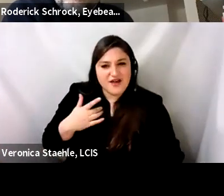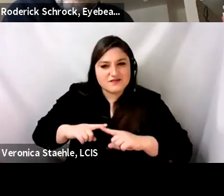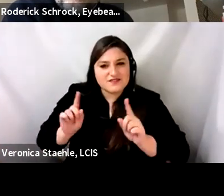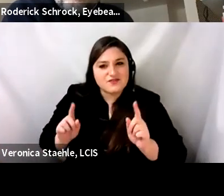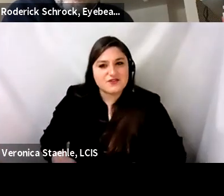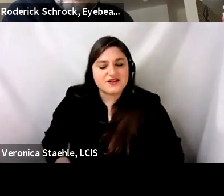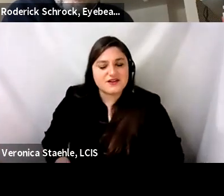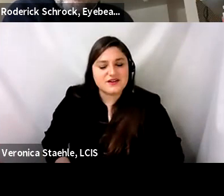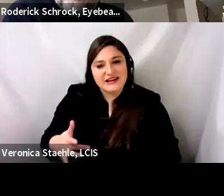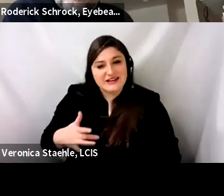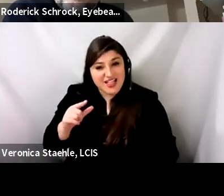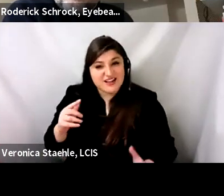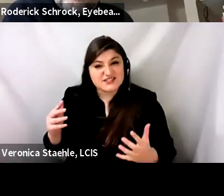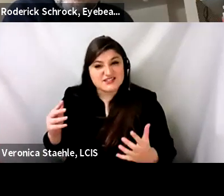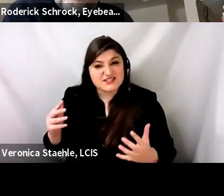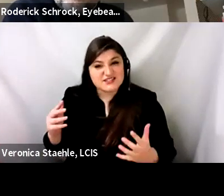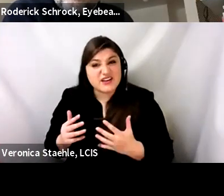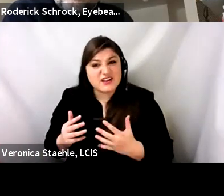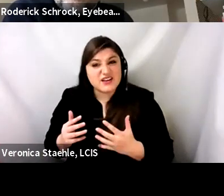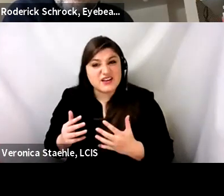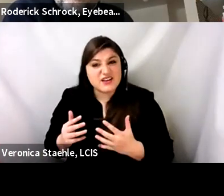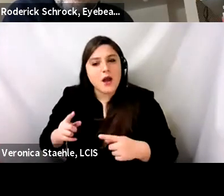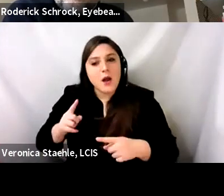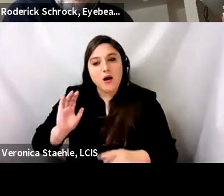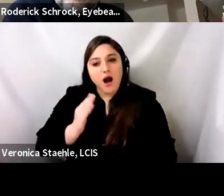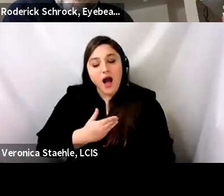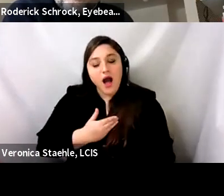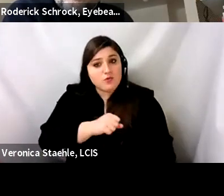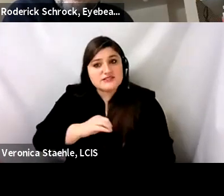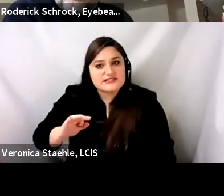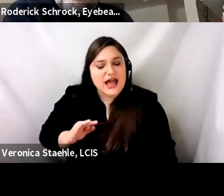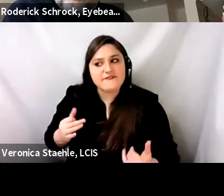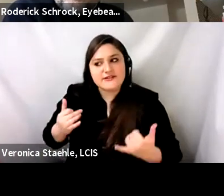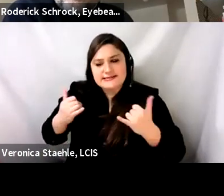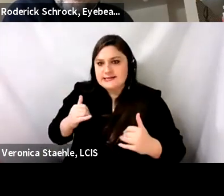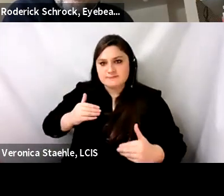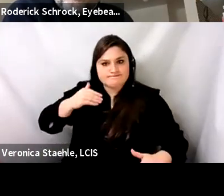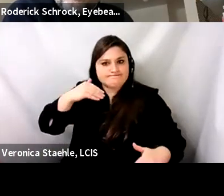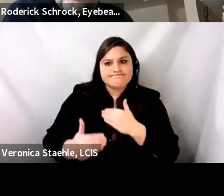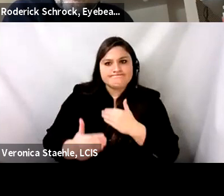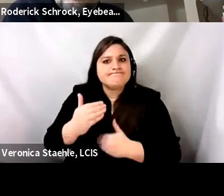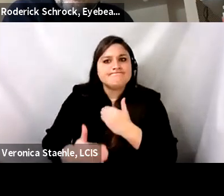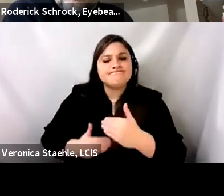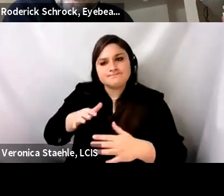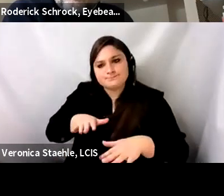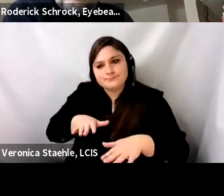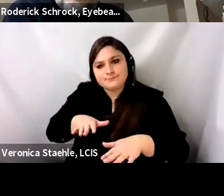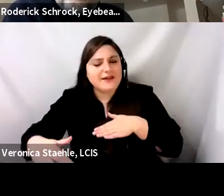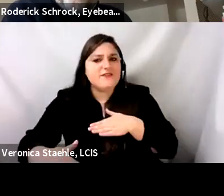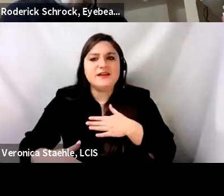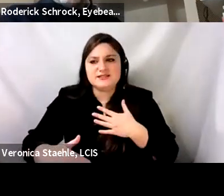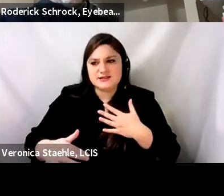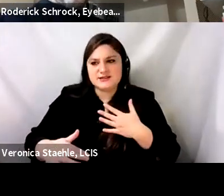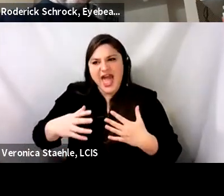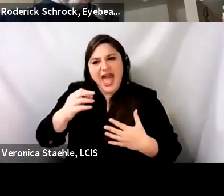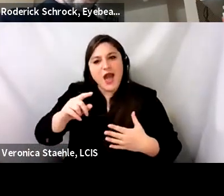just incredible in sort of pivoting. And I think the takeaway for other organizations here is to step back and sort of focus on your